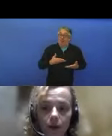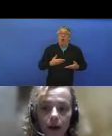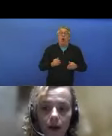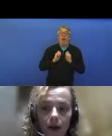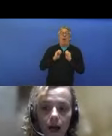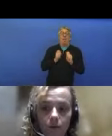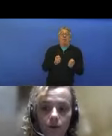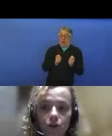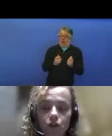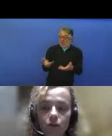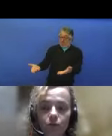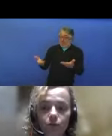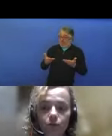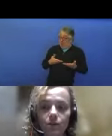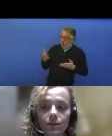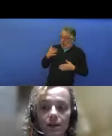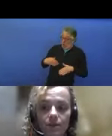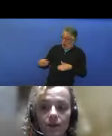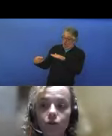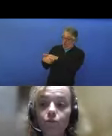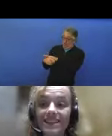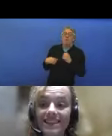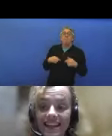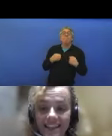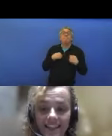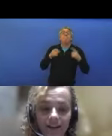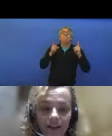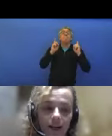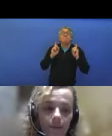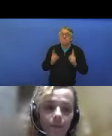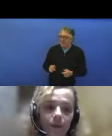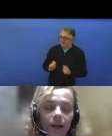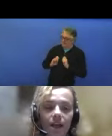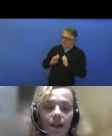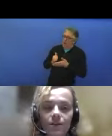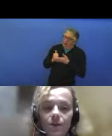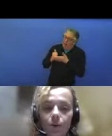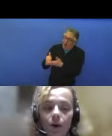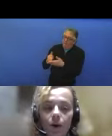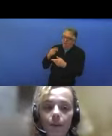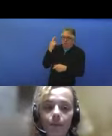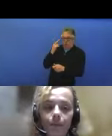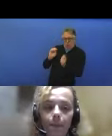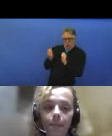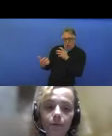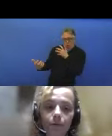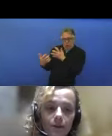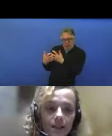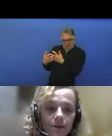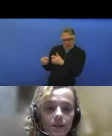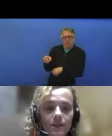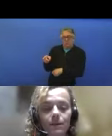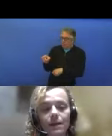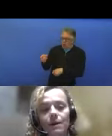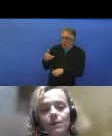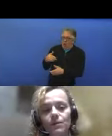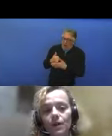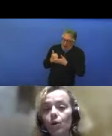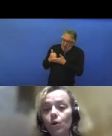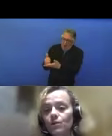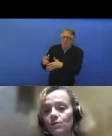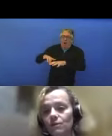reasonable accommodation for the asylum seeker to present their claim. So firstly, we're going to speak